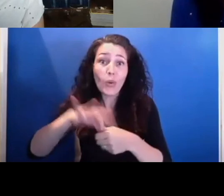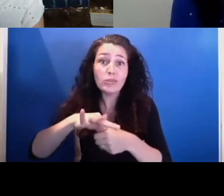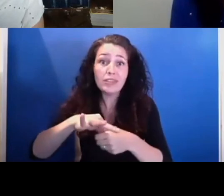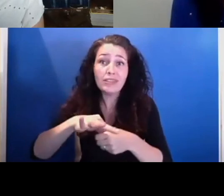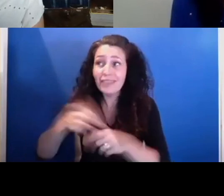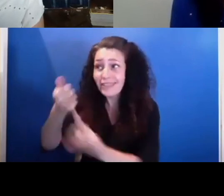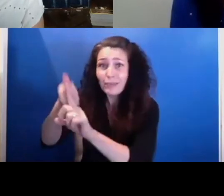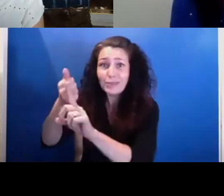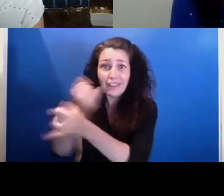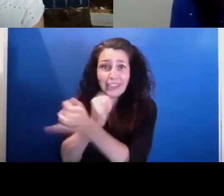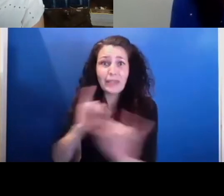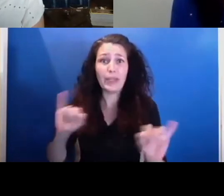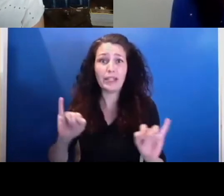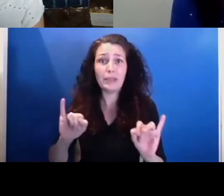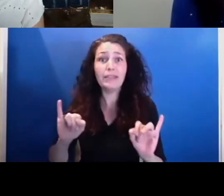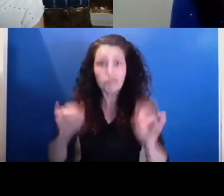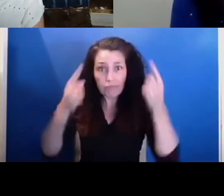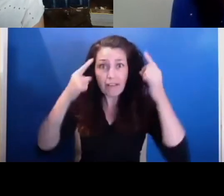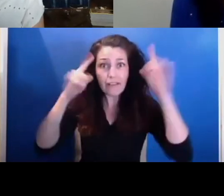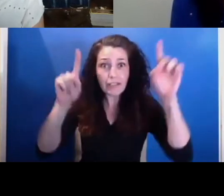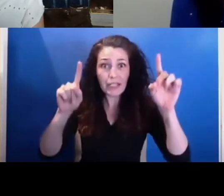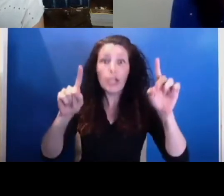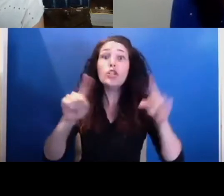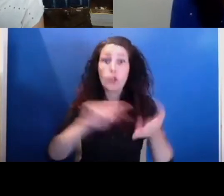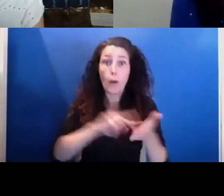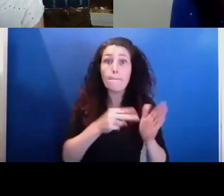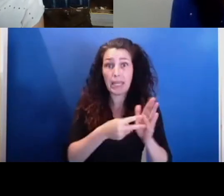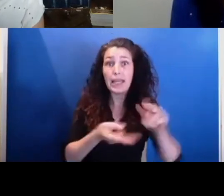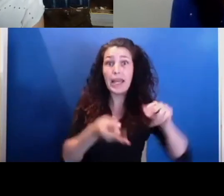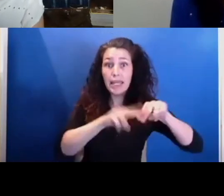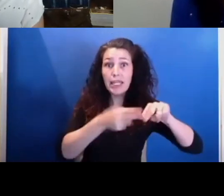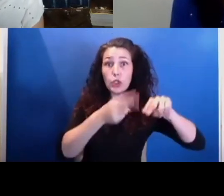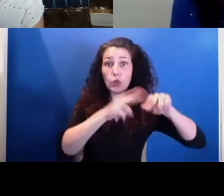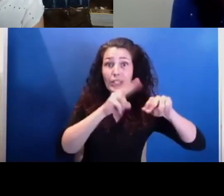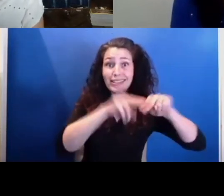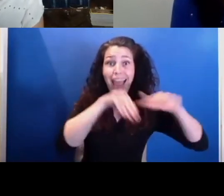So increasing access to voting, which has to do a lot with